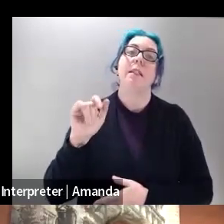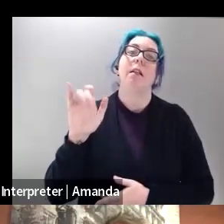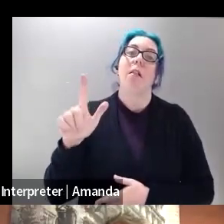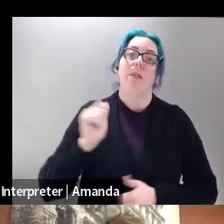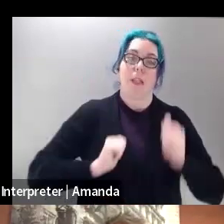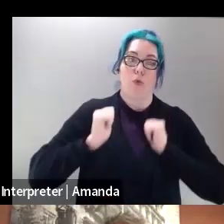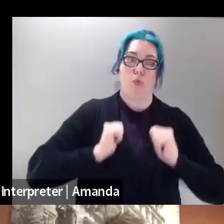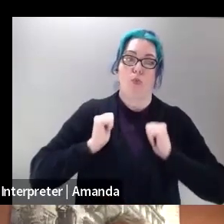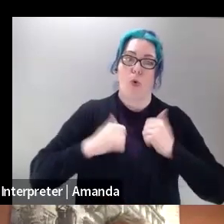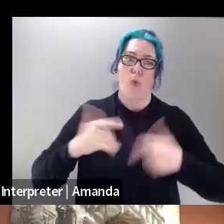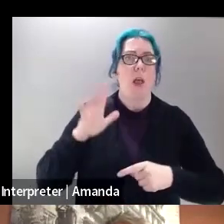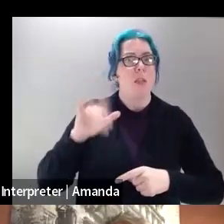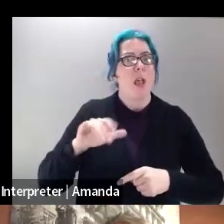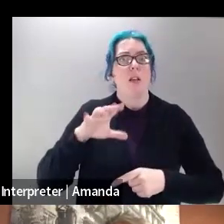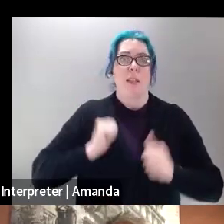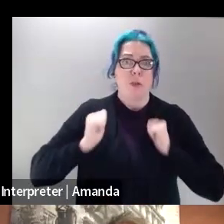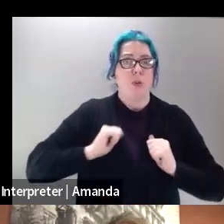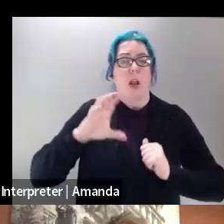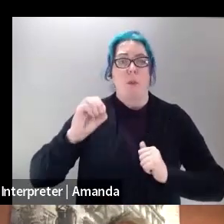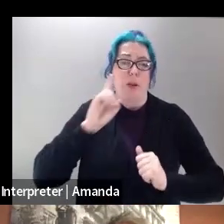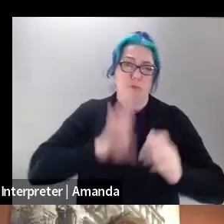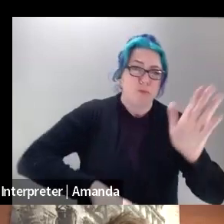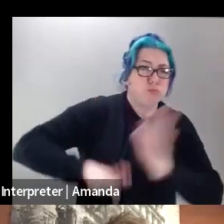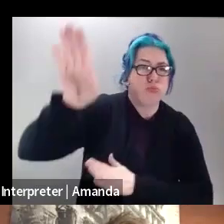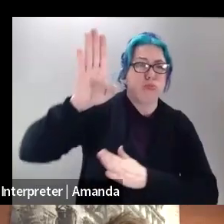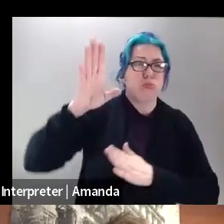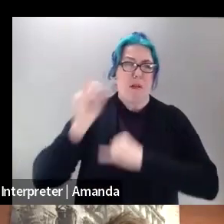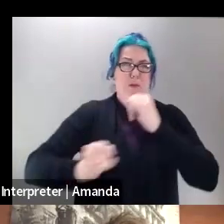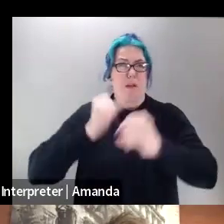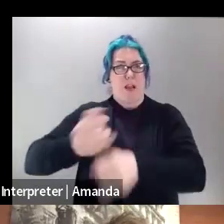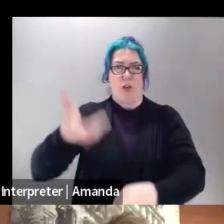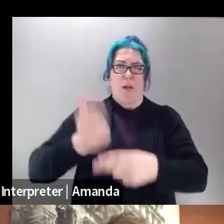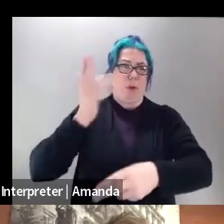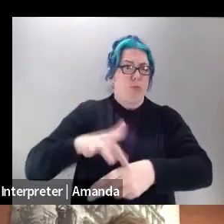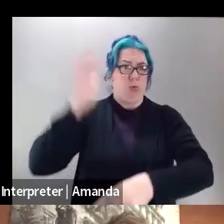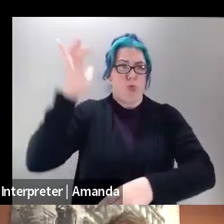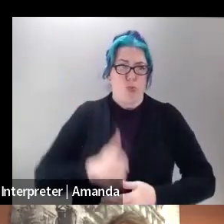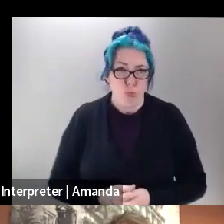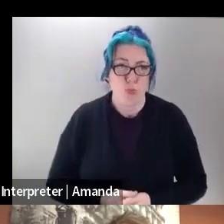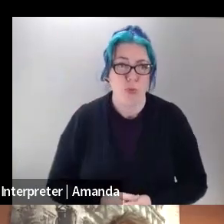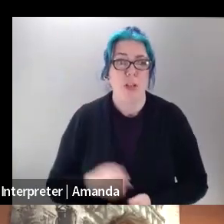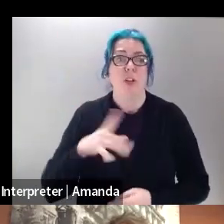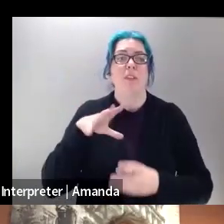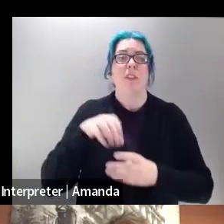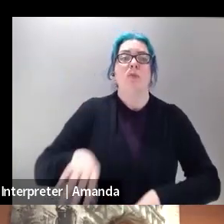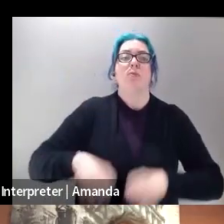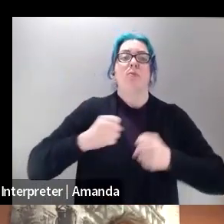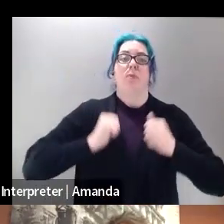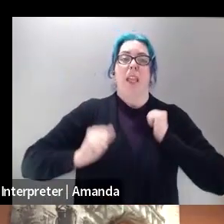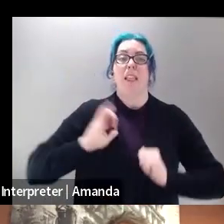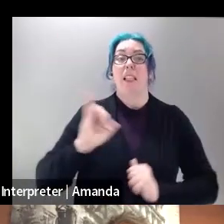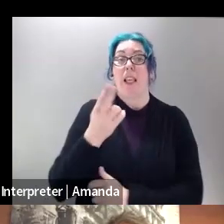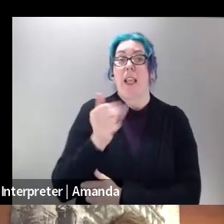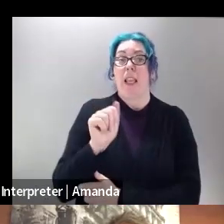included hosting productions of Hadestown, Six, the musical, and Peter Pan